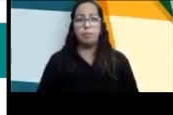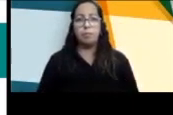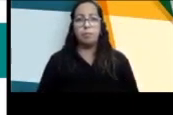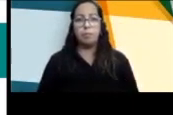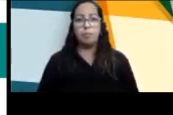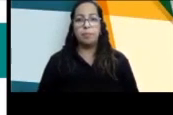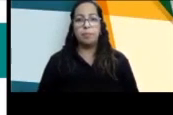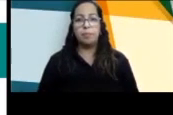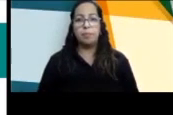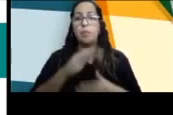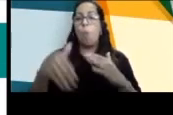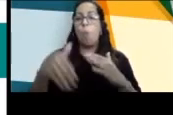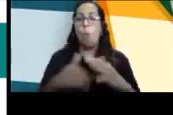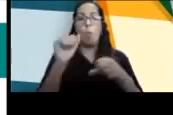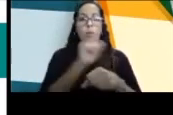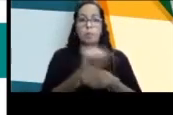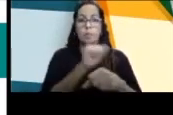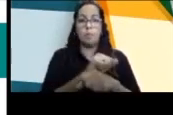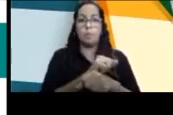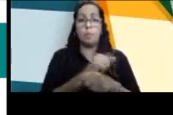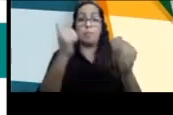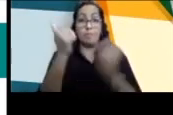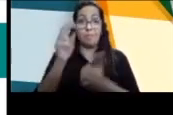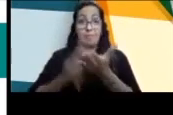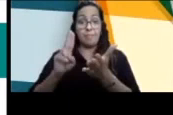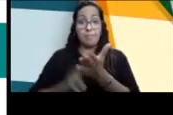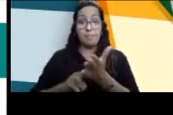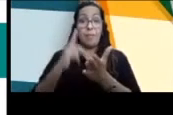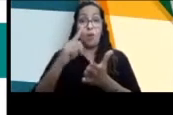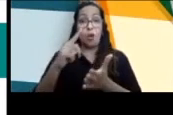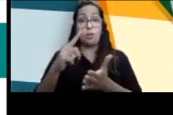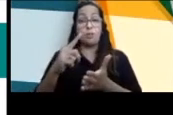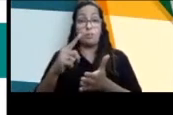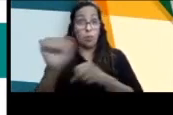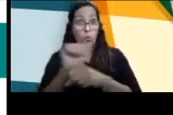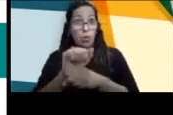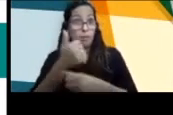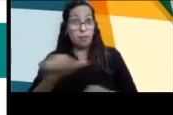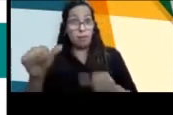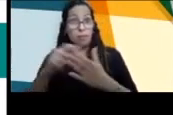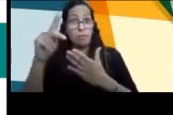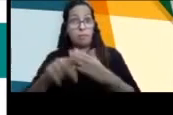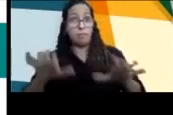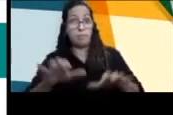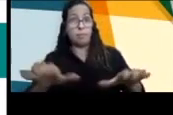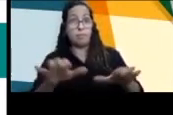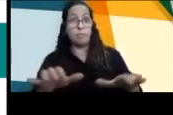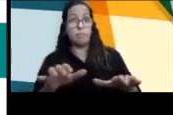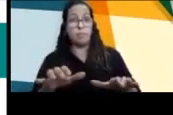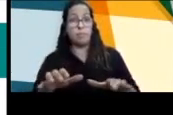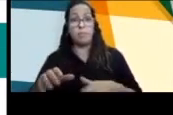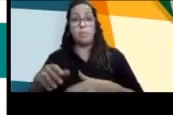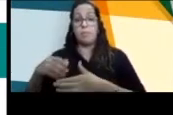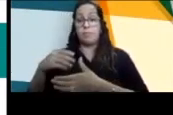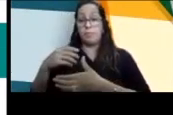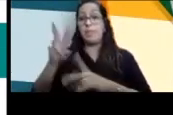All laborers and mechanics employed by contractors and subcontractors in the performance of construction work